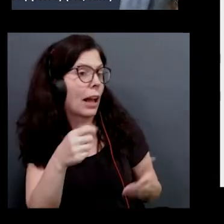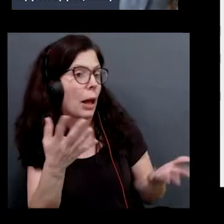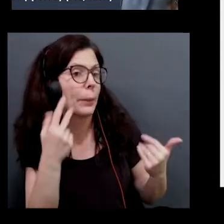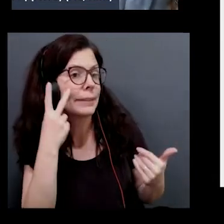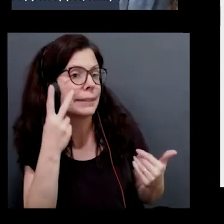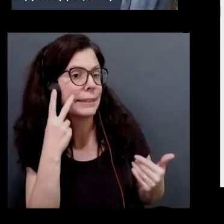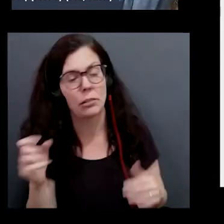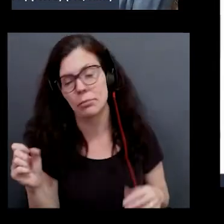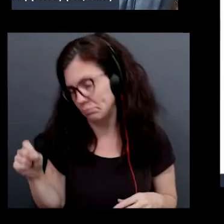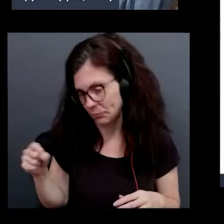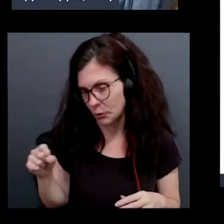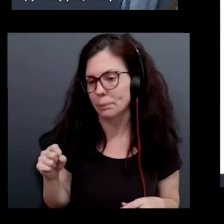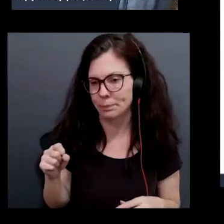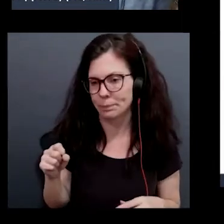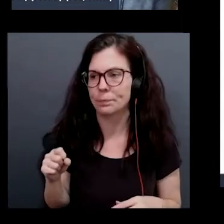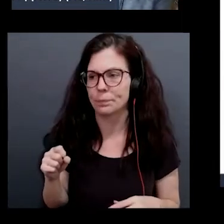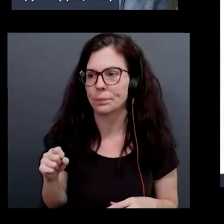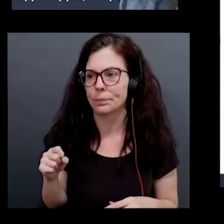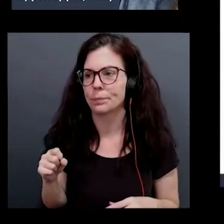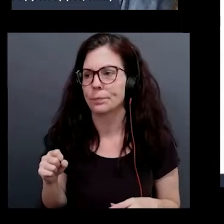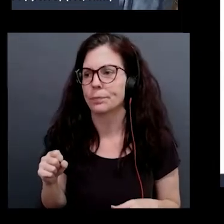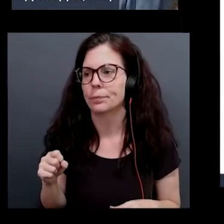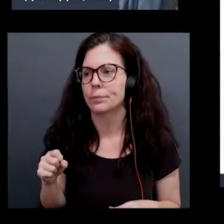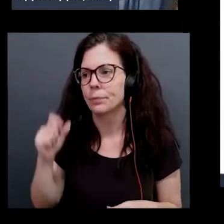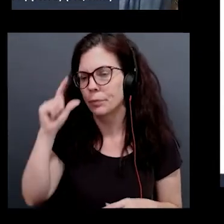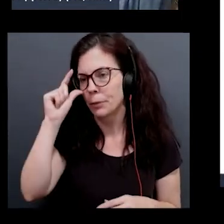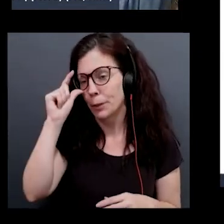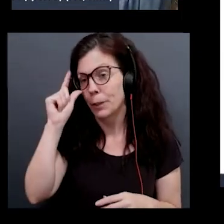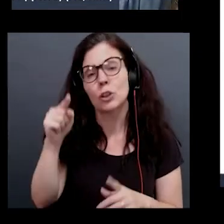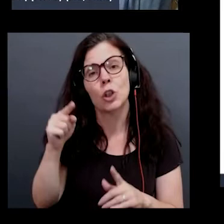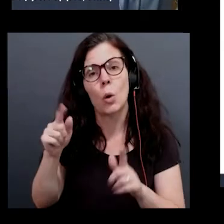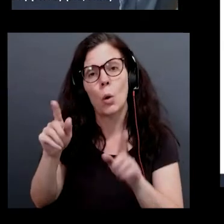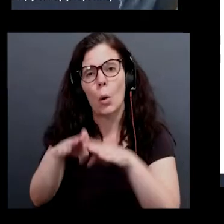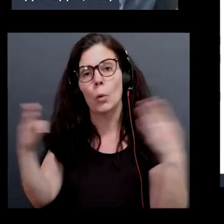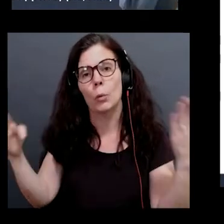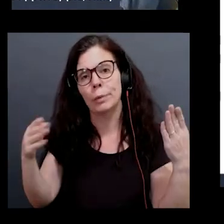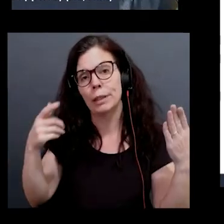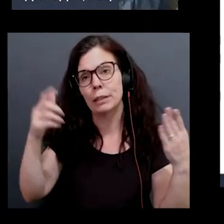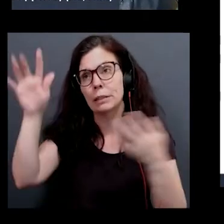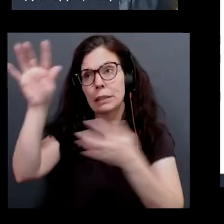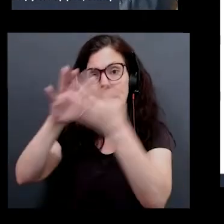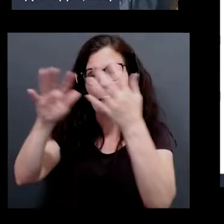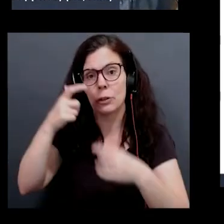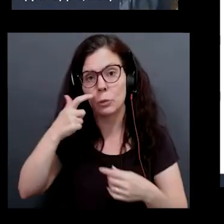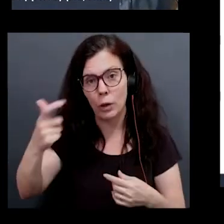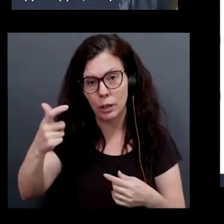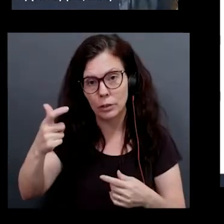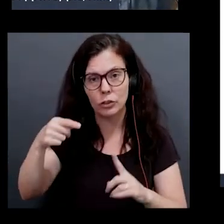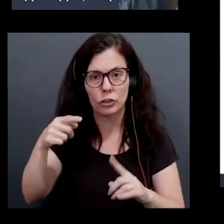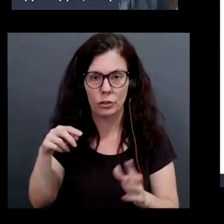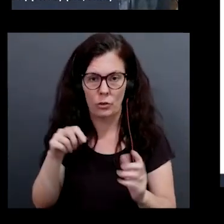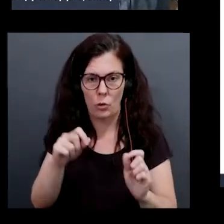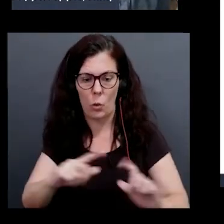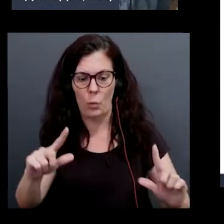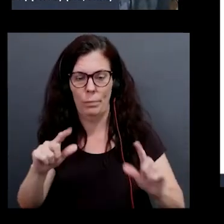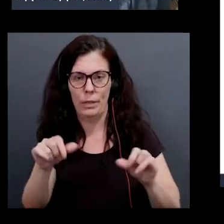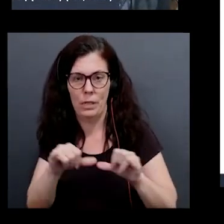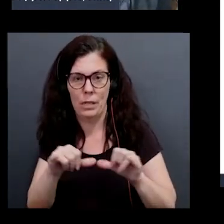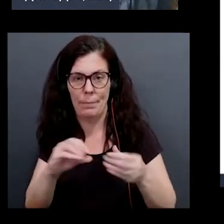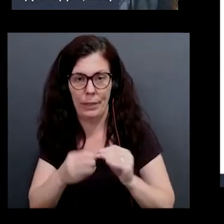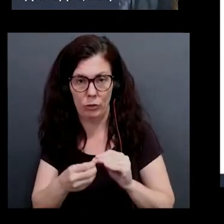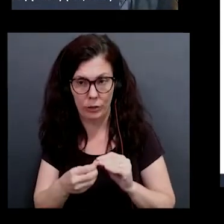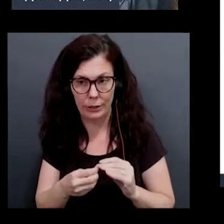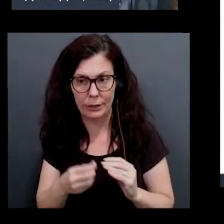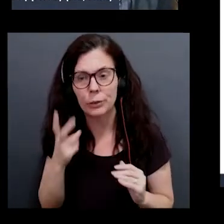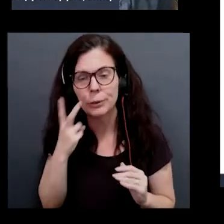So right, if you go into CloudWatch and you go into your metrics, you can start to look at these different